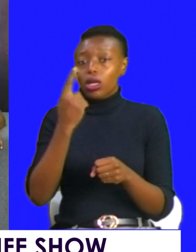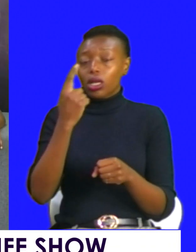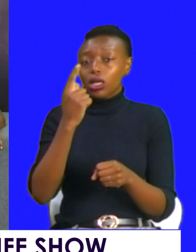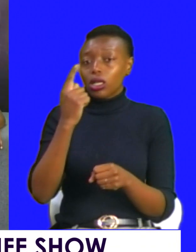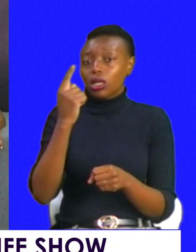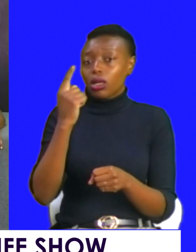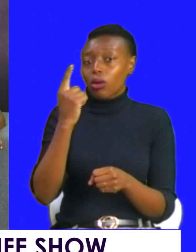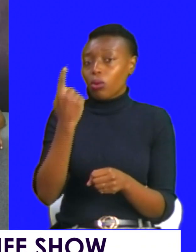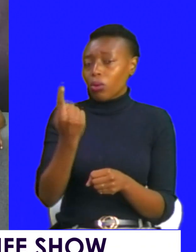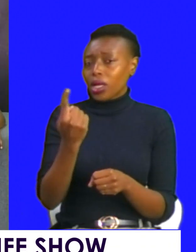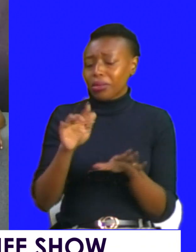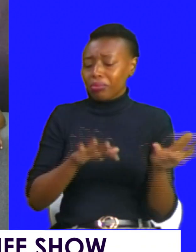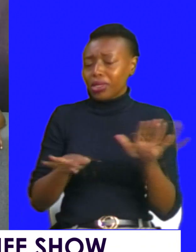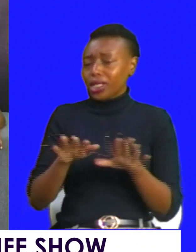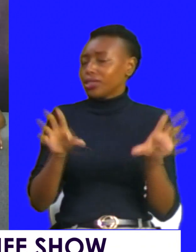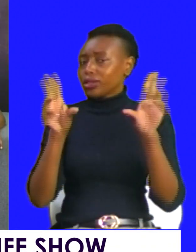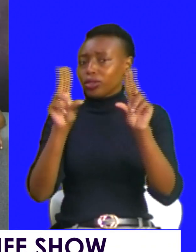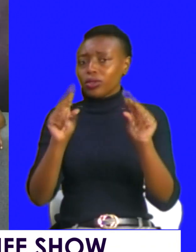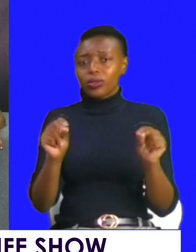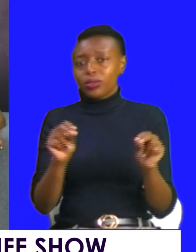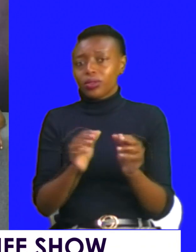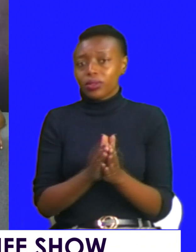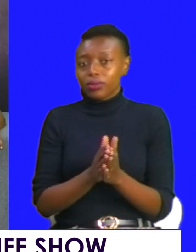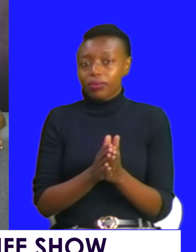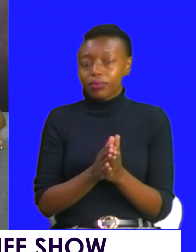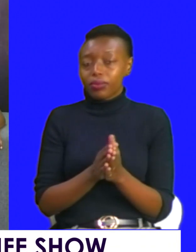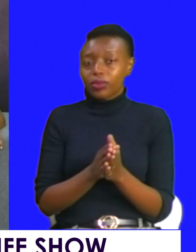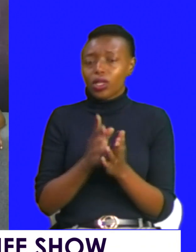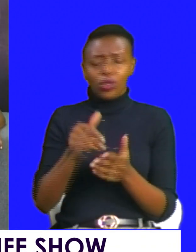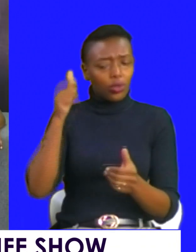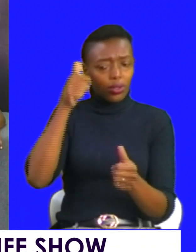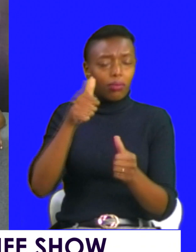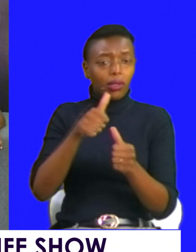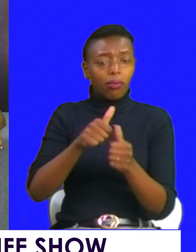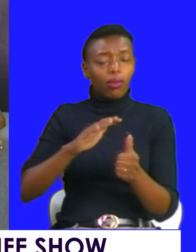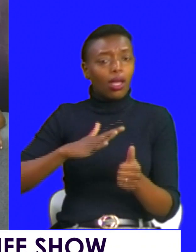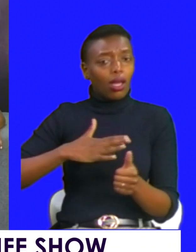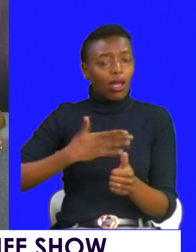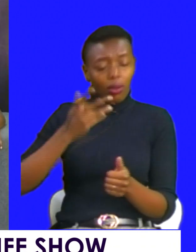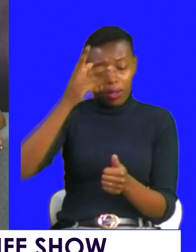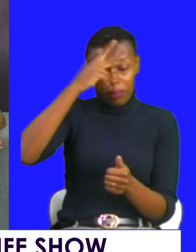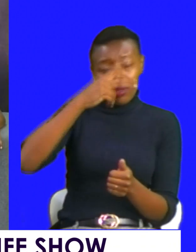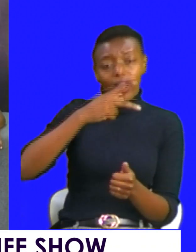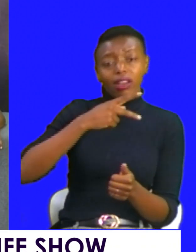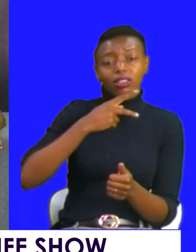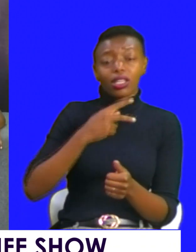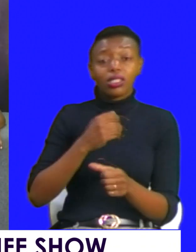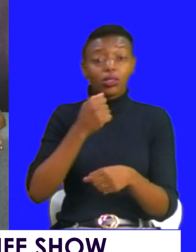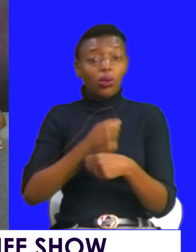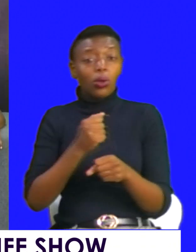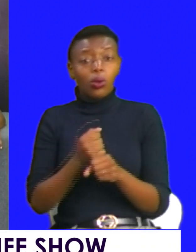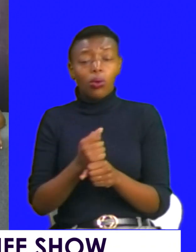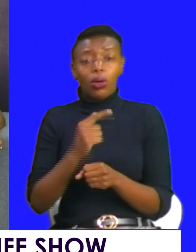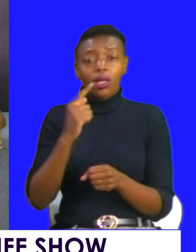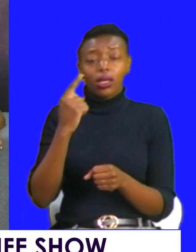know, you remember permanent and pensionable with our parents? Yes. The Bobby Boomers, they would Yes. be, even us, even the millennials